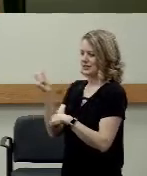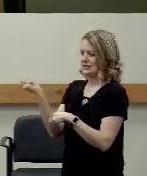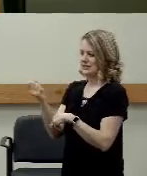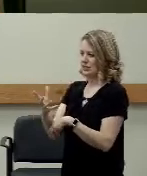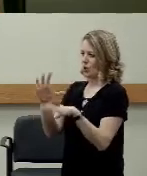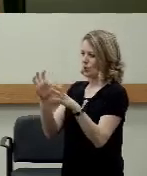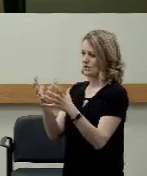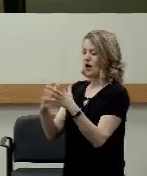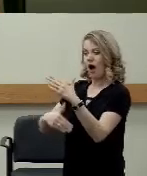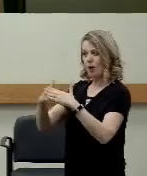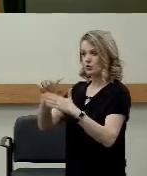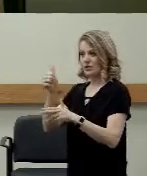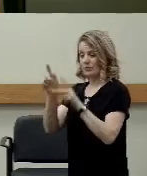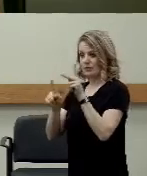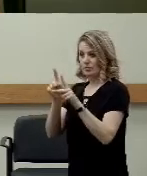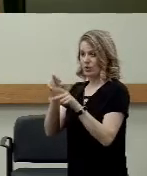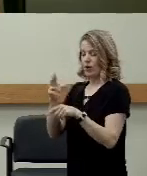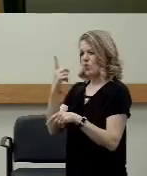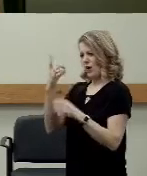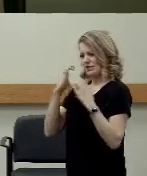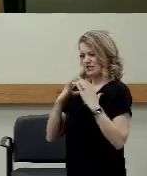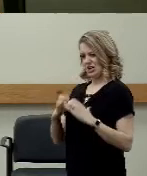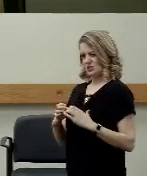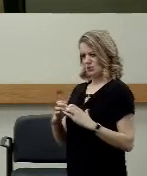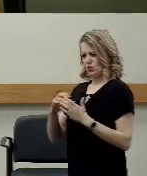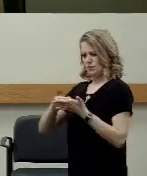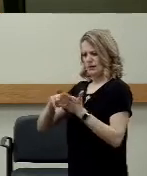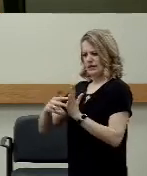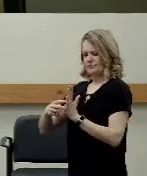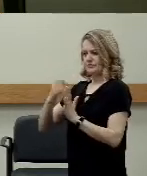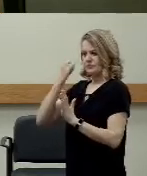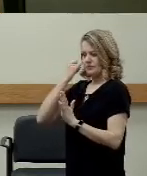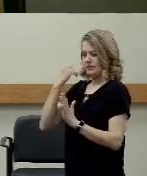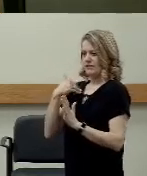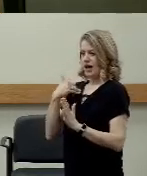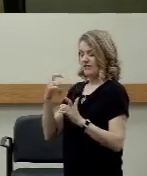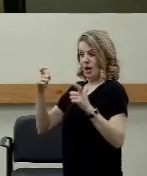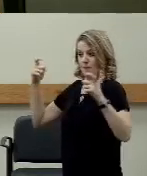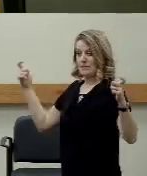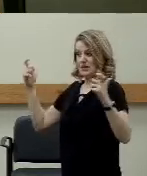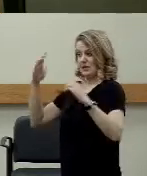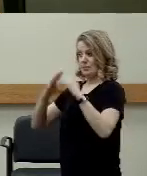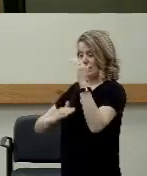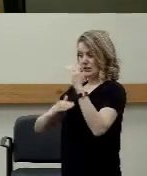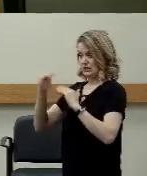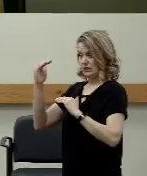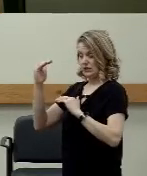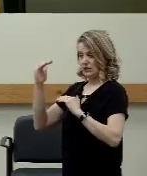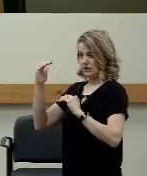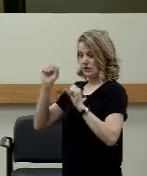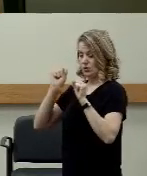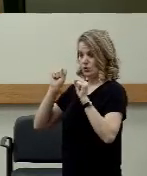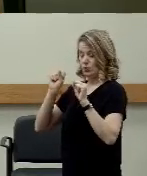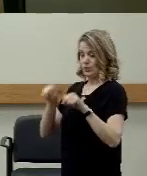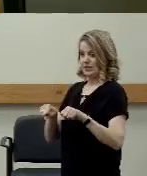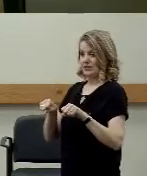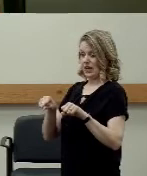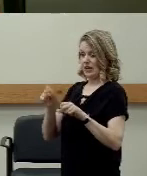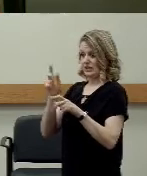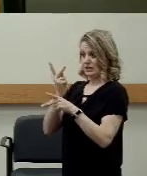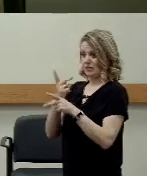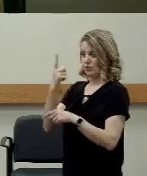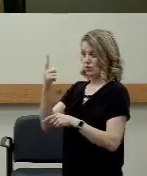people or 1 customer. So if they have a larger facility where they can maintain 1